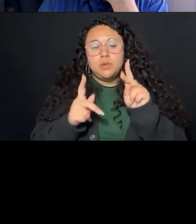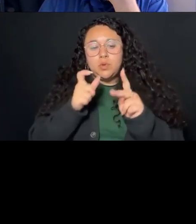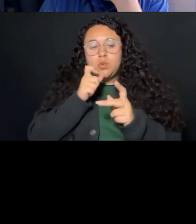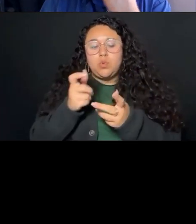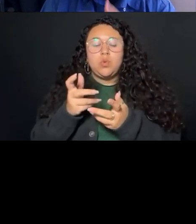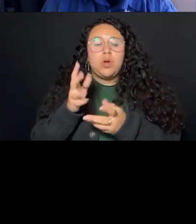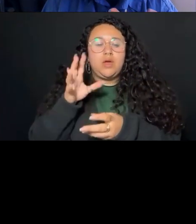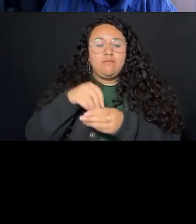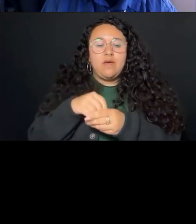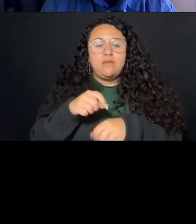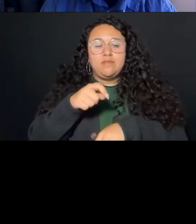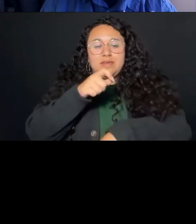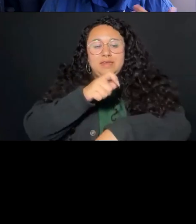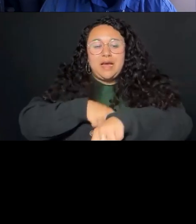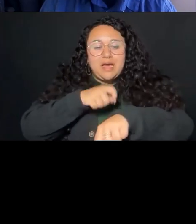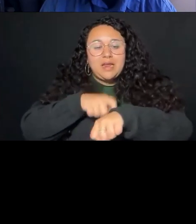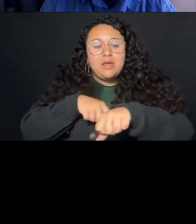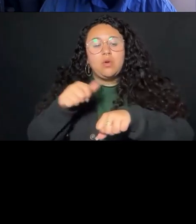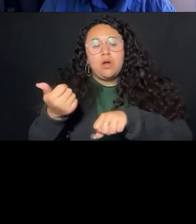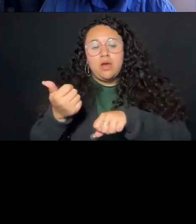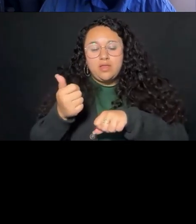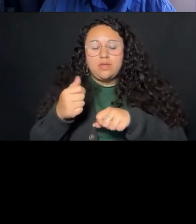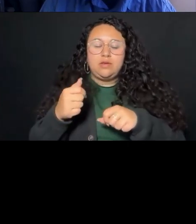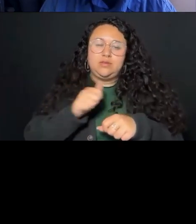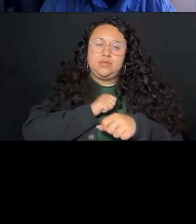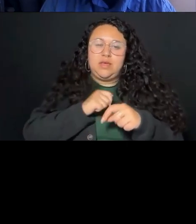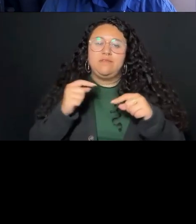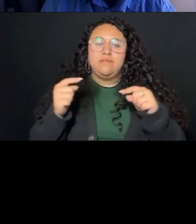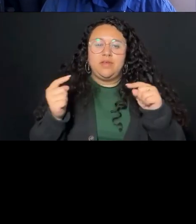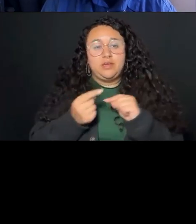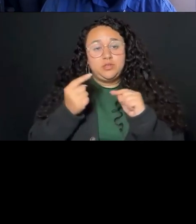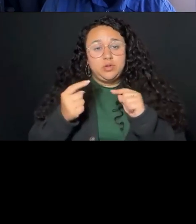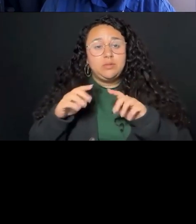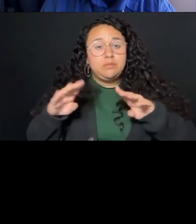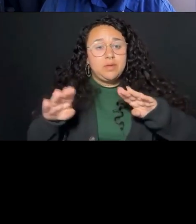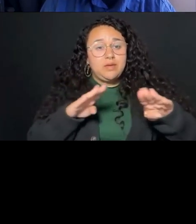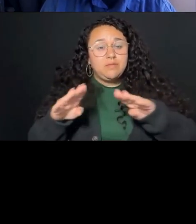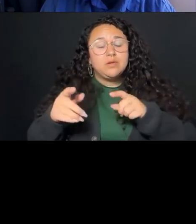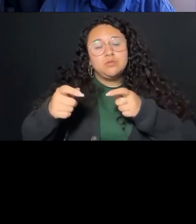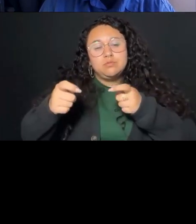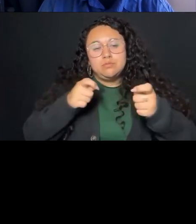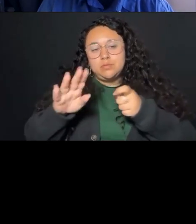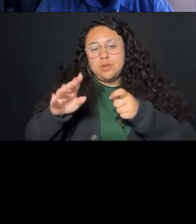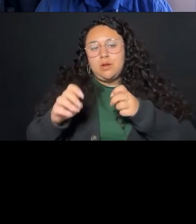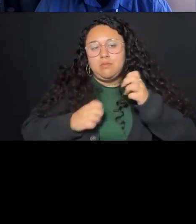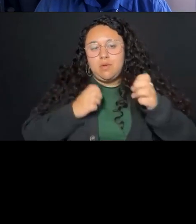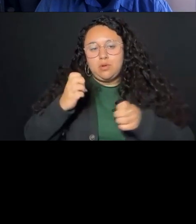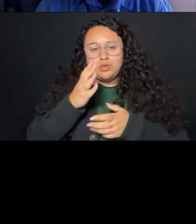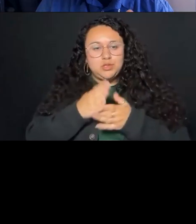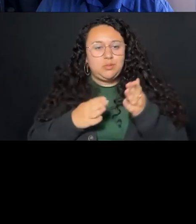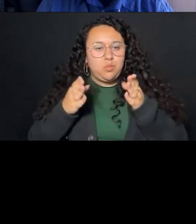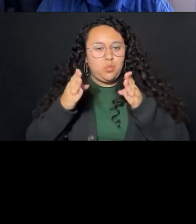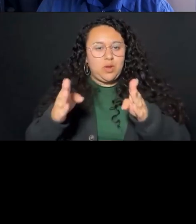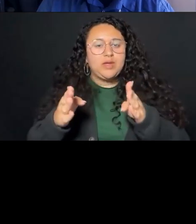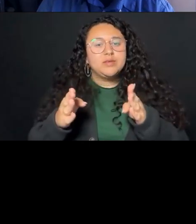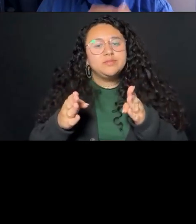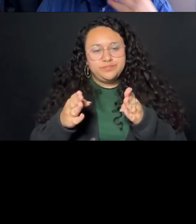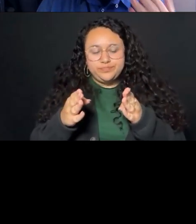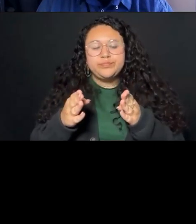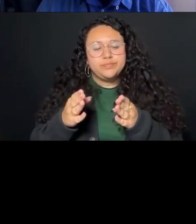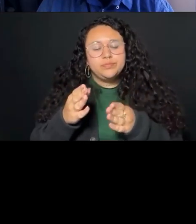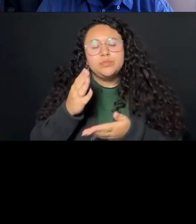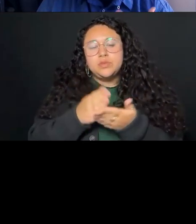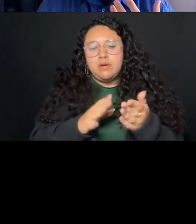self-injuring behaviors are doing so to regulate their emotions in some way, that it serves some function to